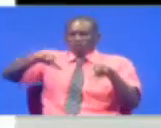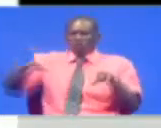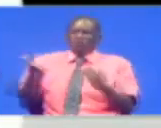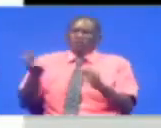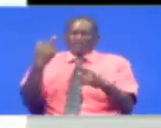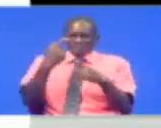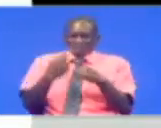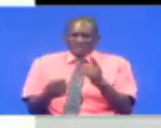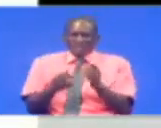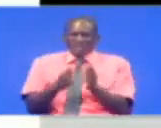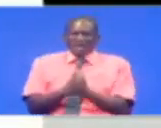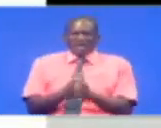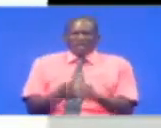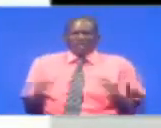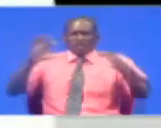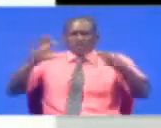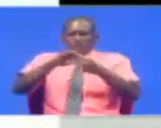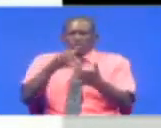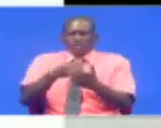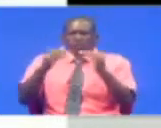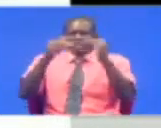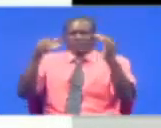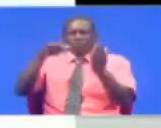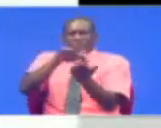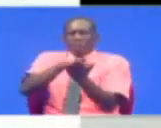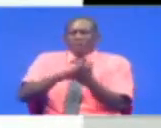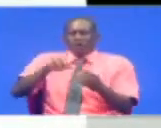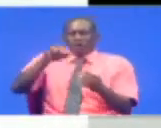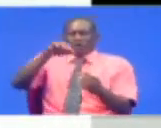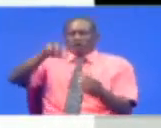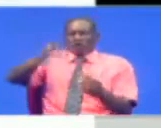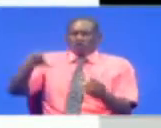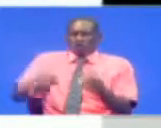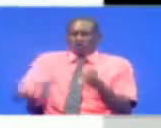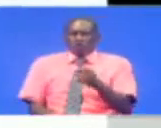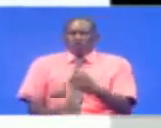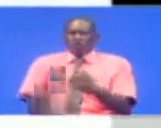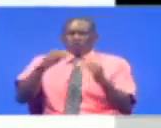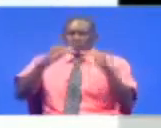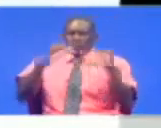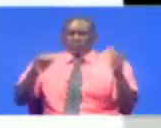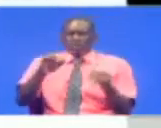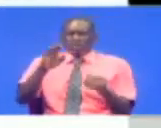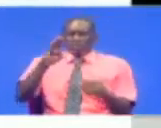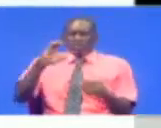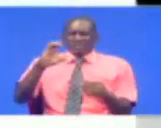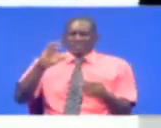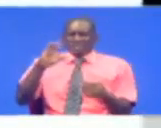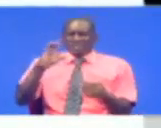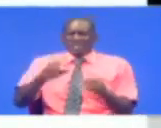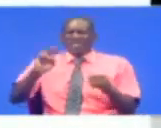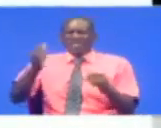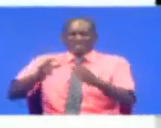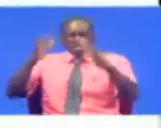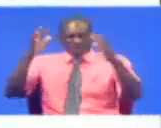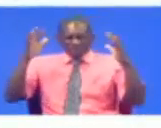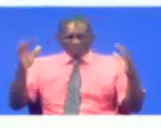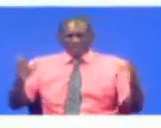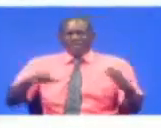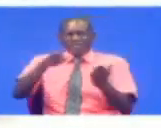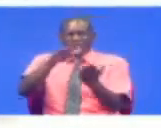year and merged it with Equity Bank Congo to form Equity BCDC, the second largest bank in